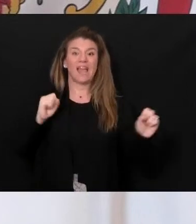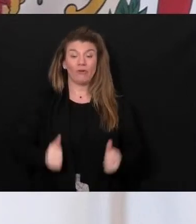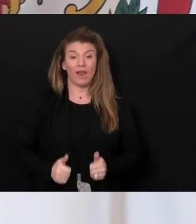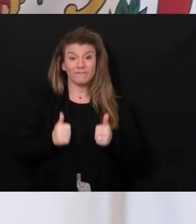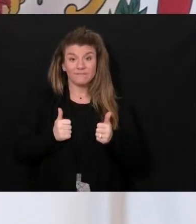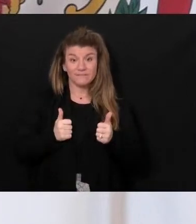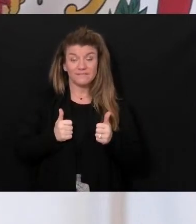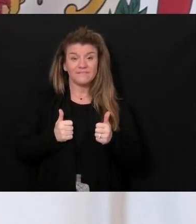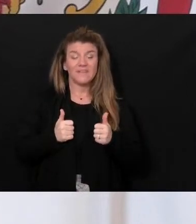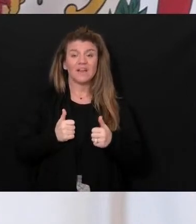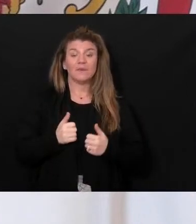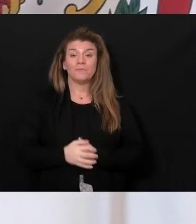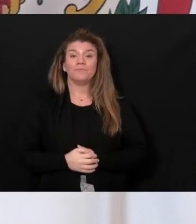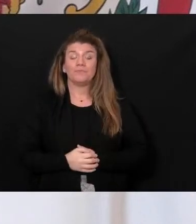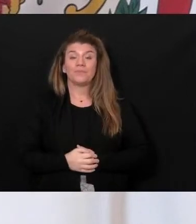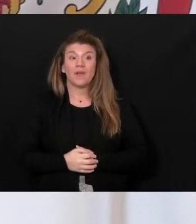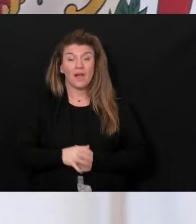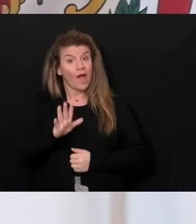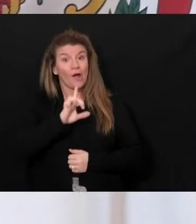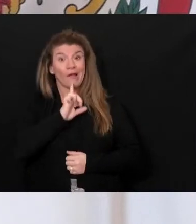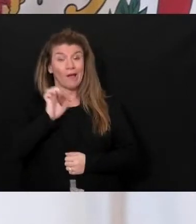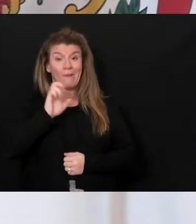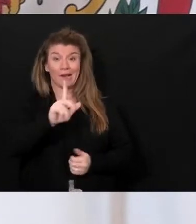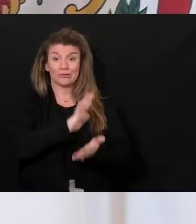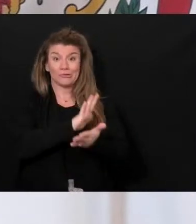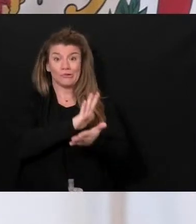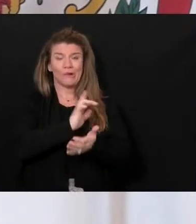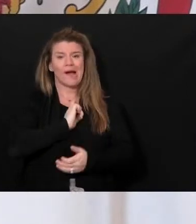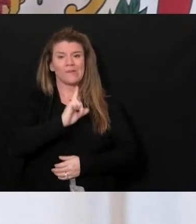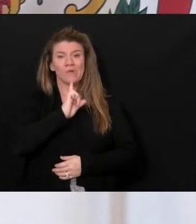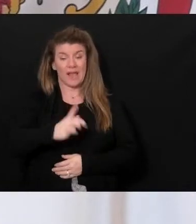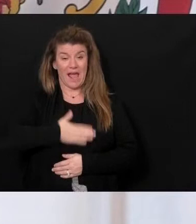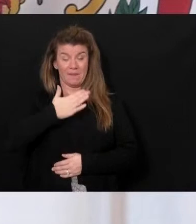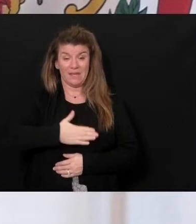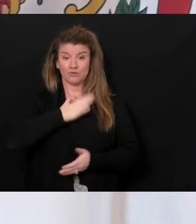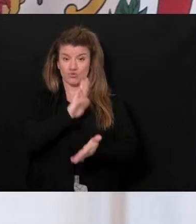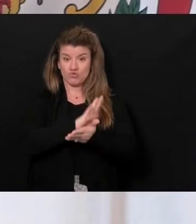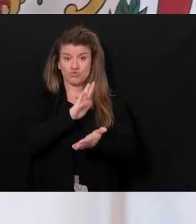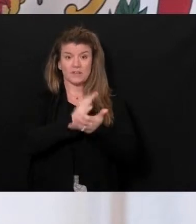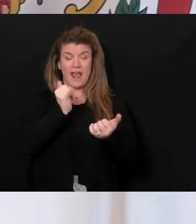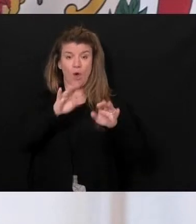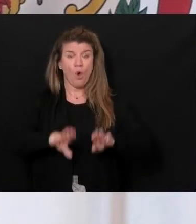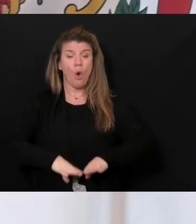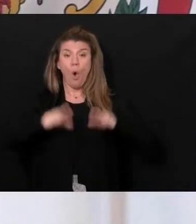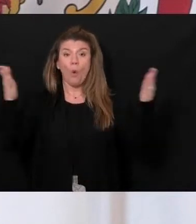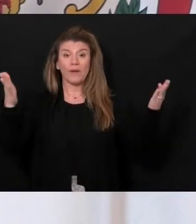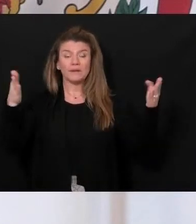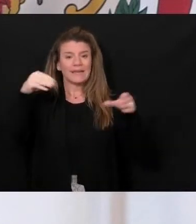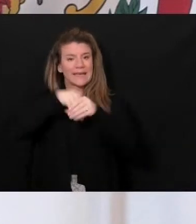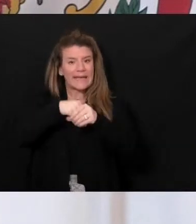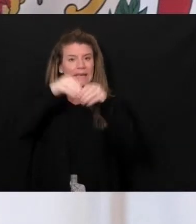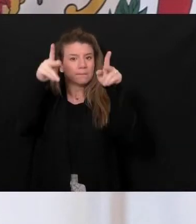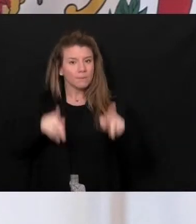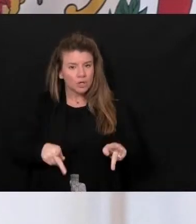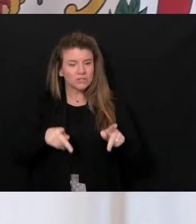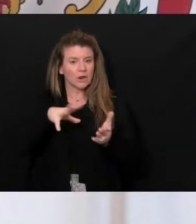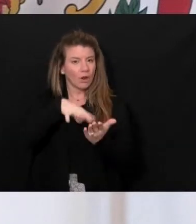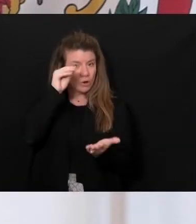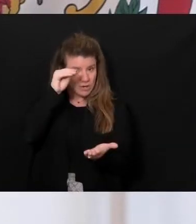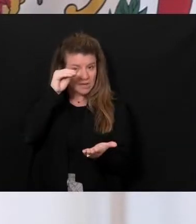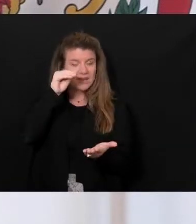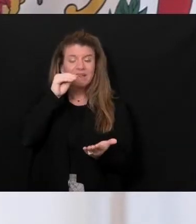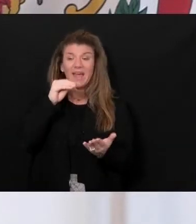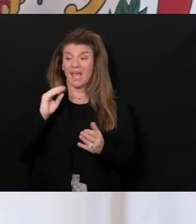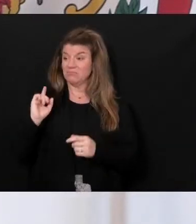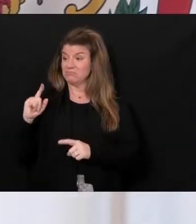going back to school, I am really happy that our schools have reopened to an in-person learning, and it's